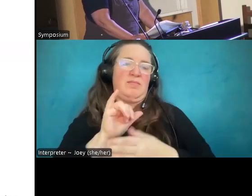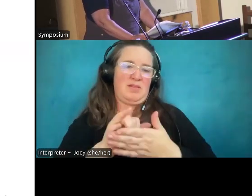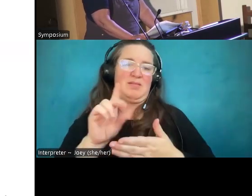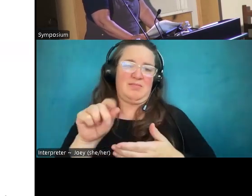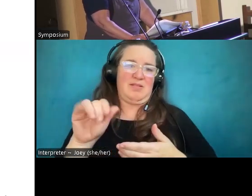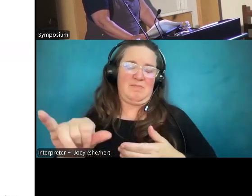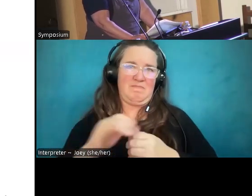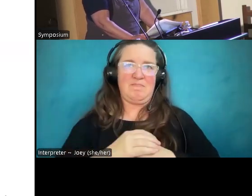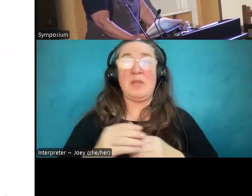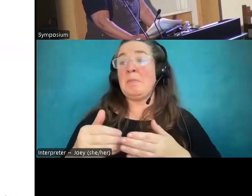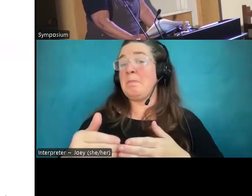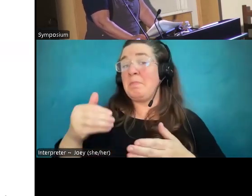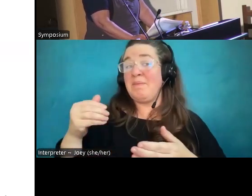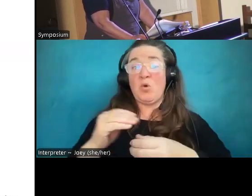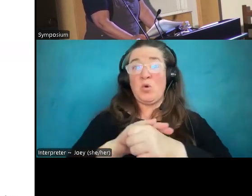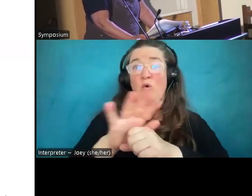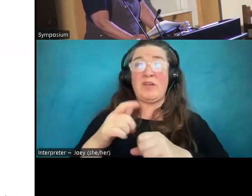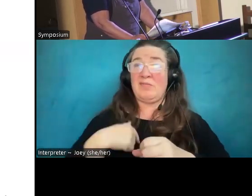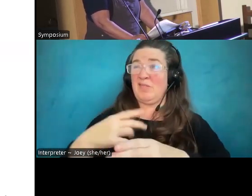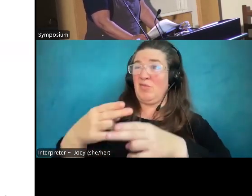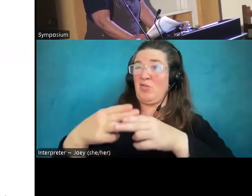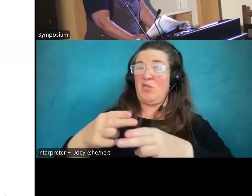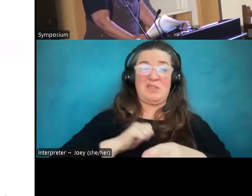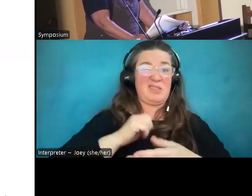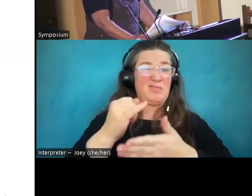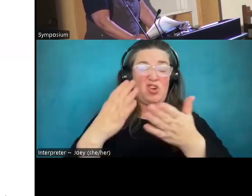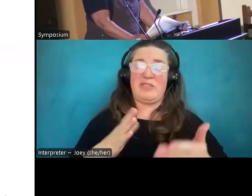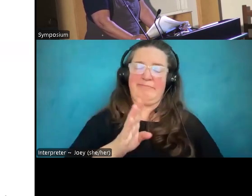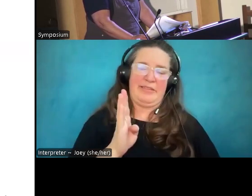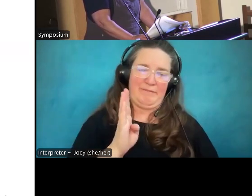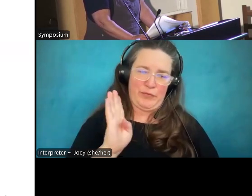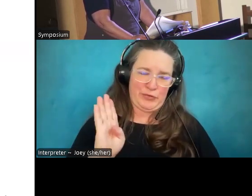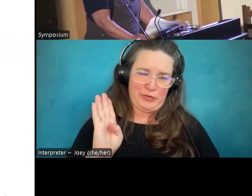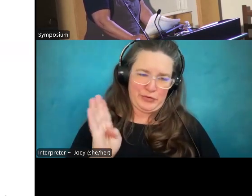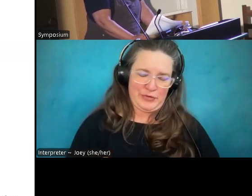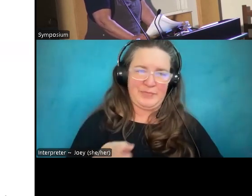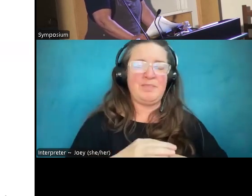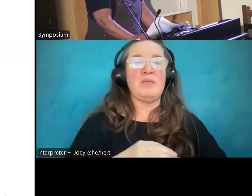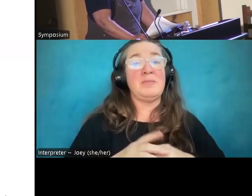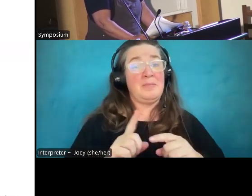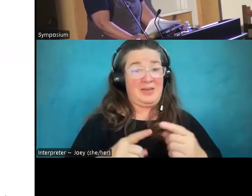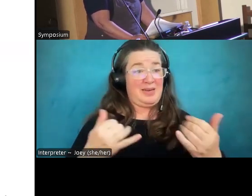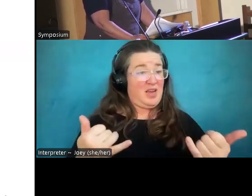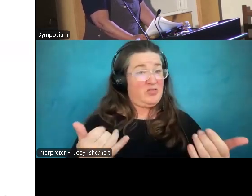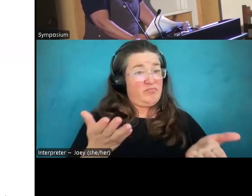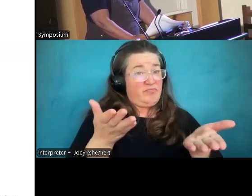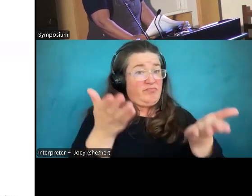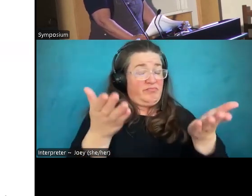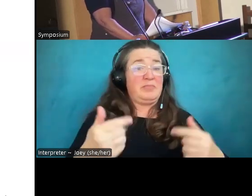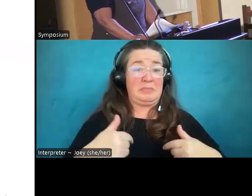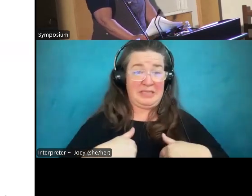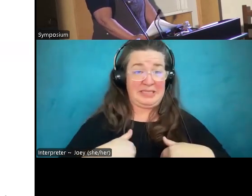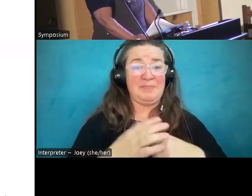artist, never. That never would have come into my frame of mind. But here I am. Really, I feel like I